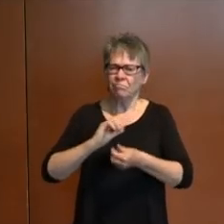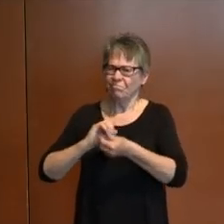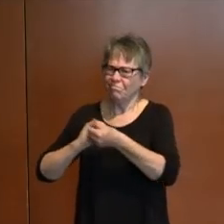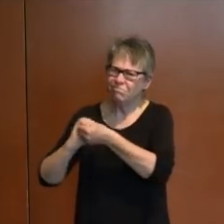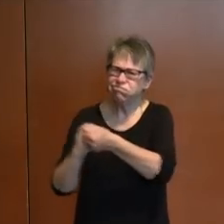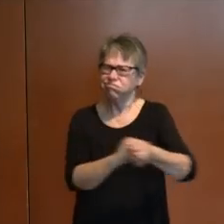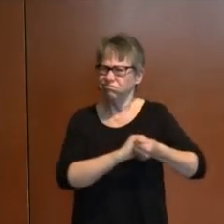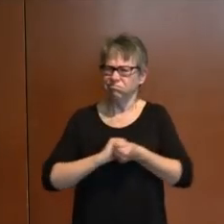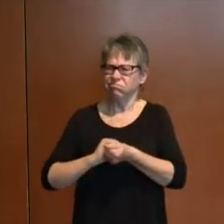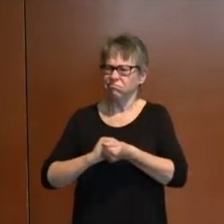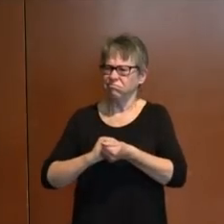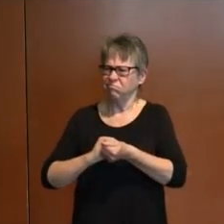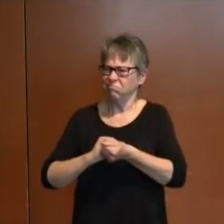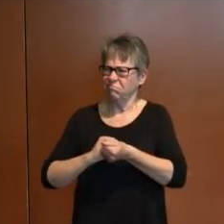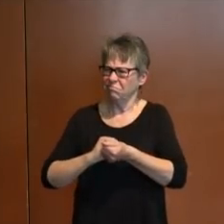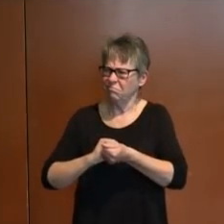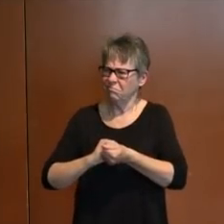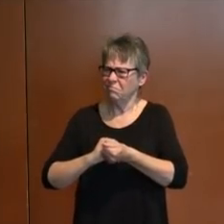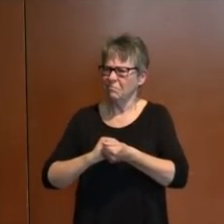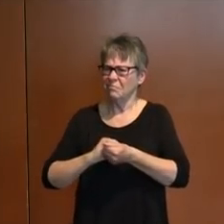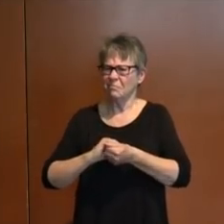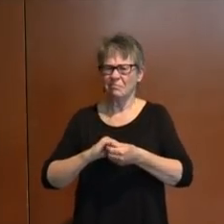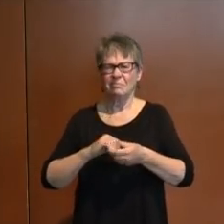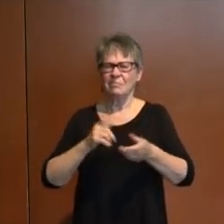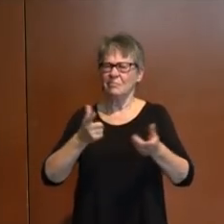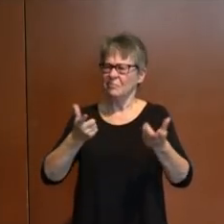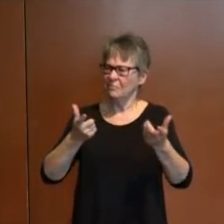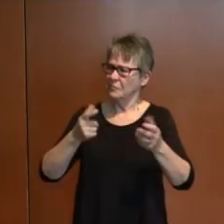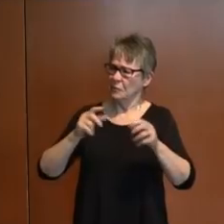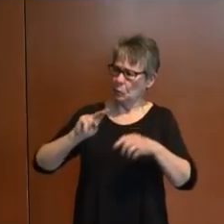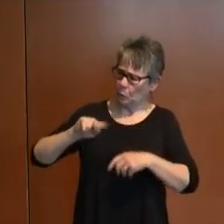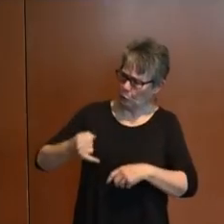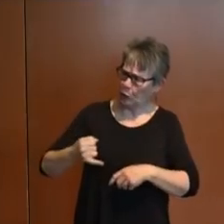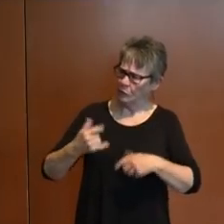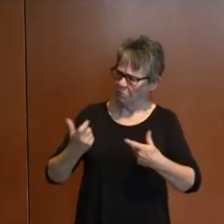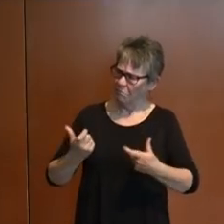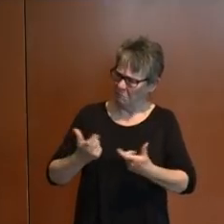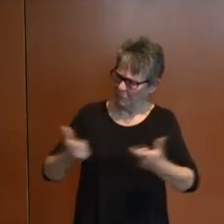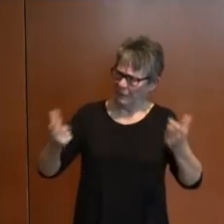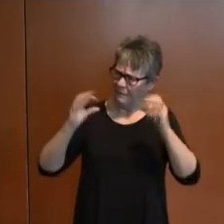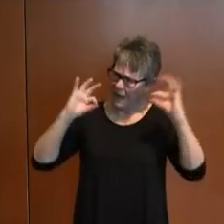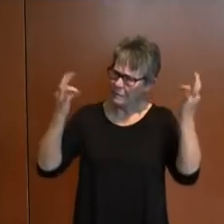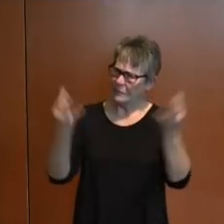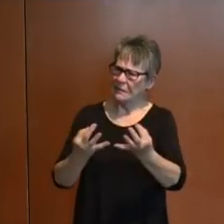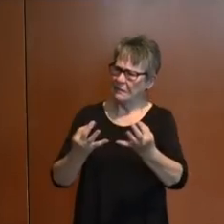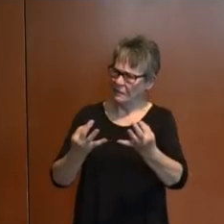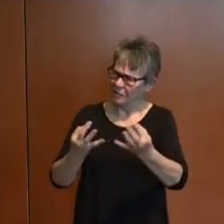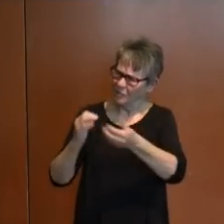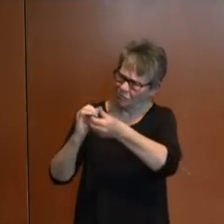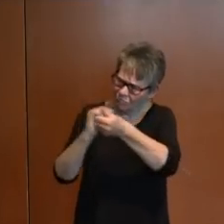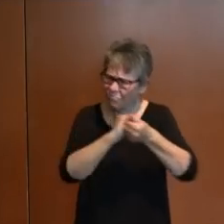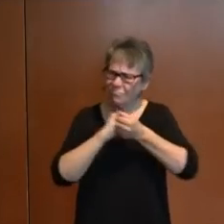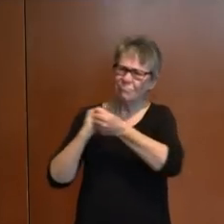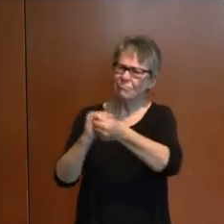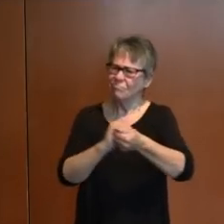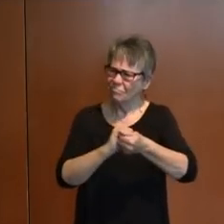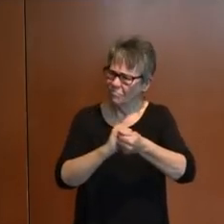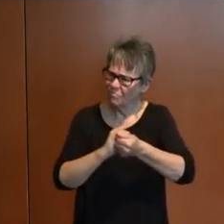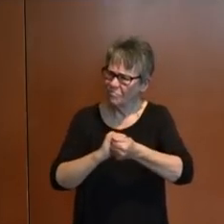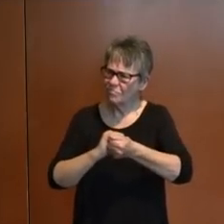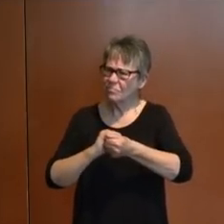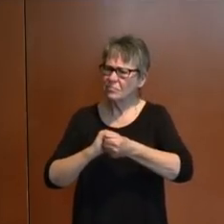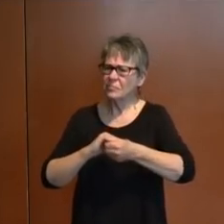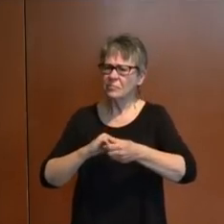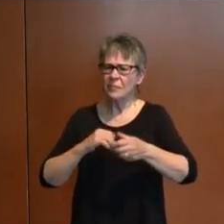Jersey family. Our diversity is one of, if not our greatest source of strength. Our diversity of cultures